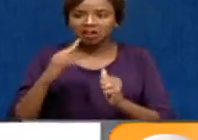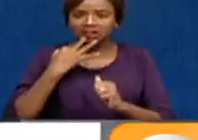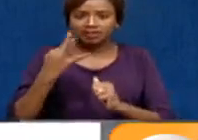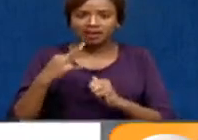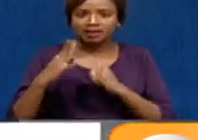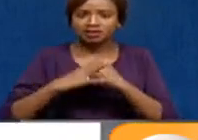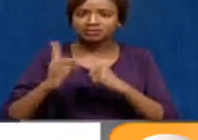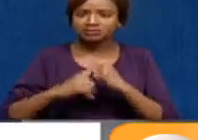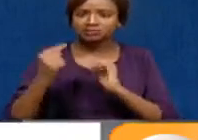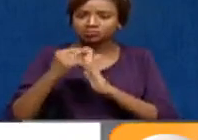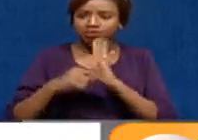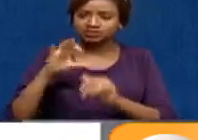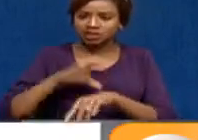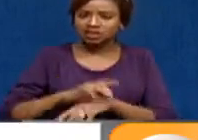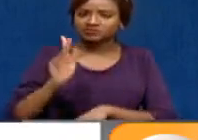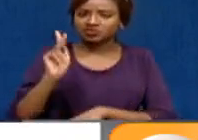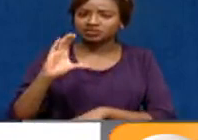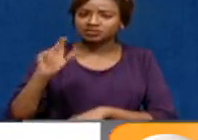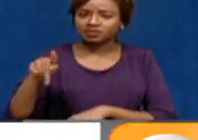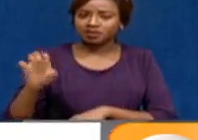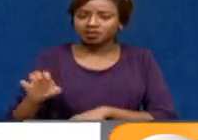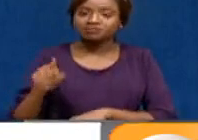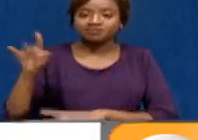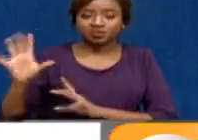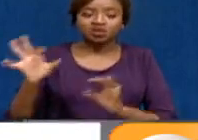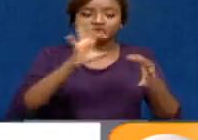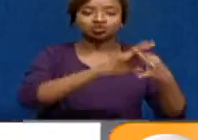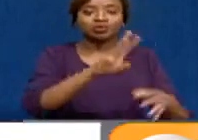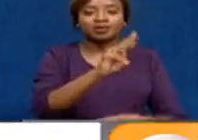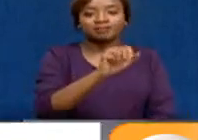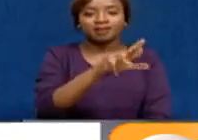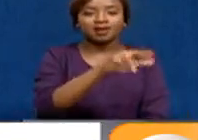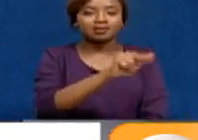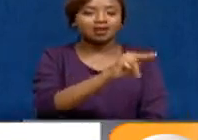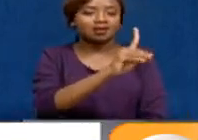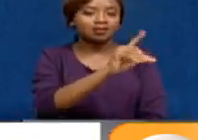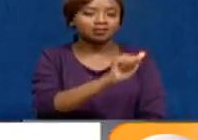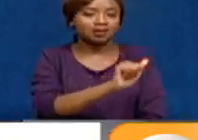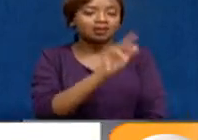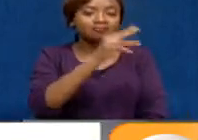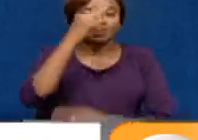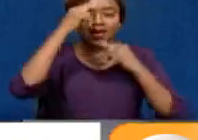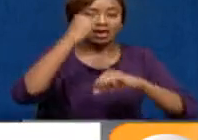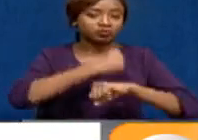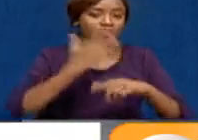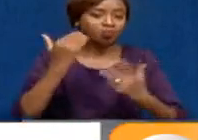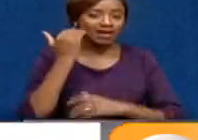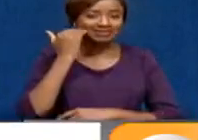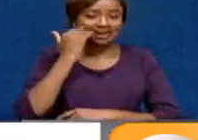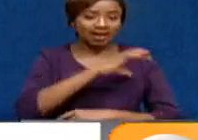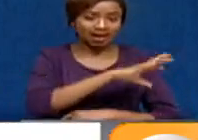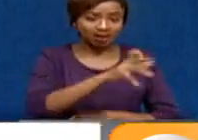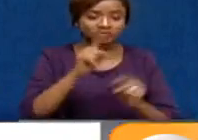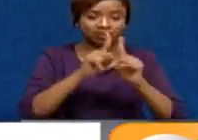in 2021 KCPE exam, has finally joined the Maranda High School in Siaya County after neighbors joined hands